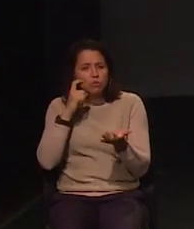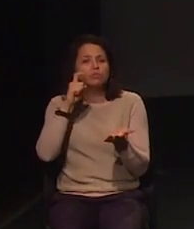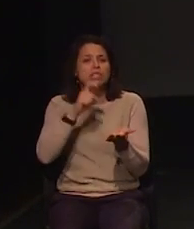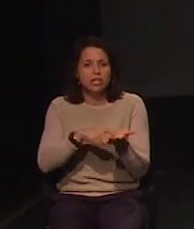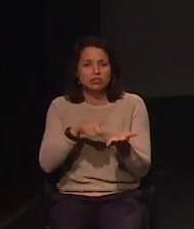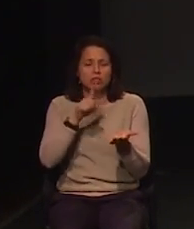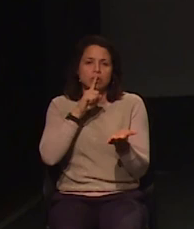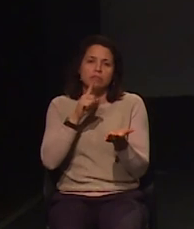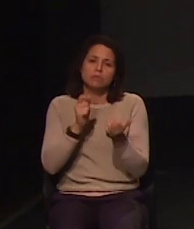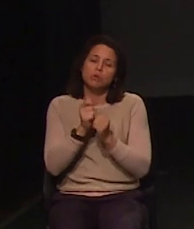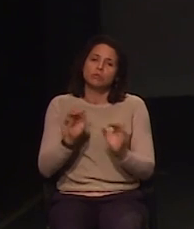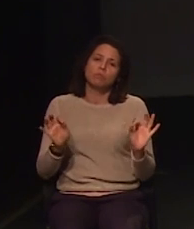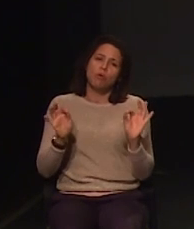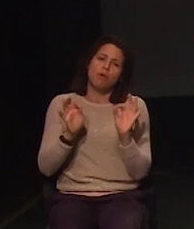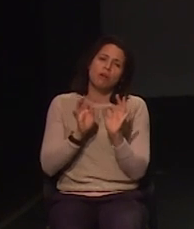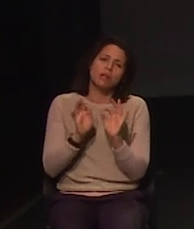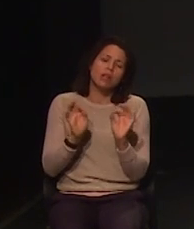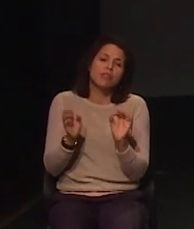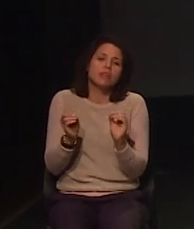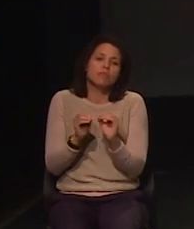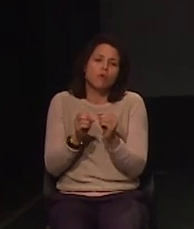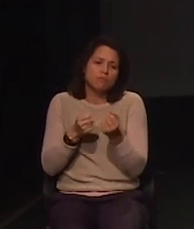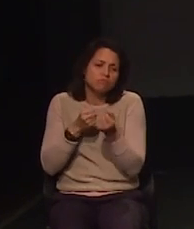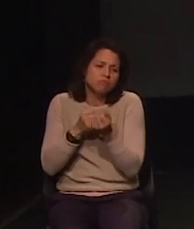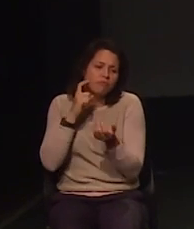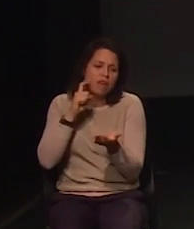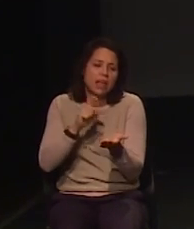more validating than saying to an artist,